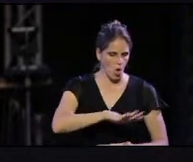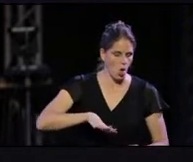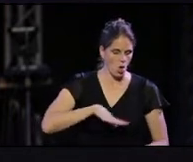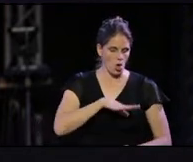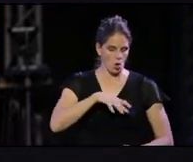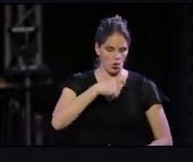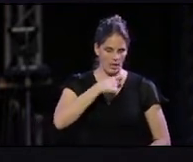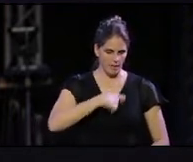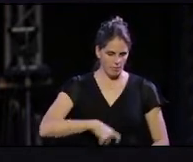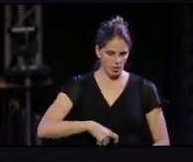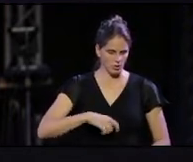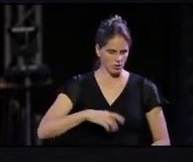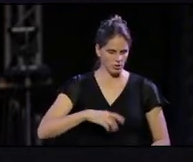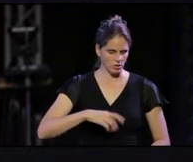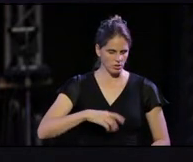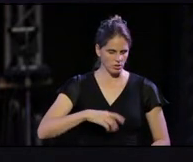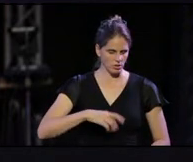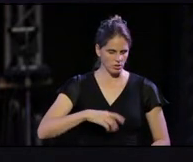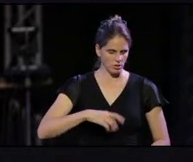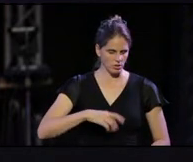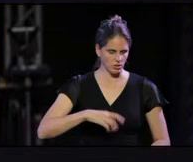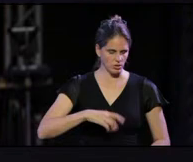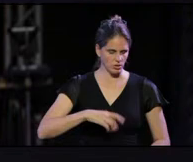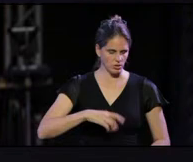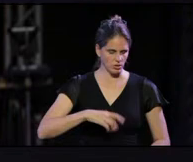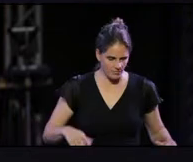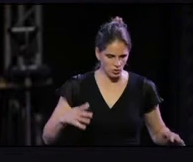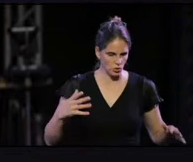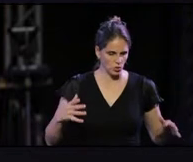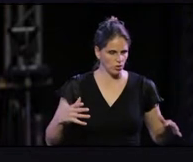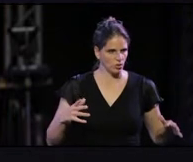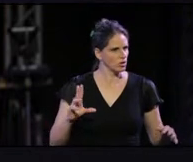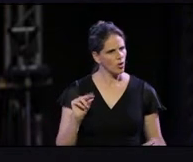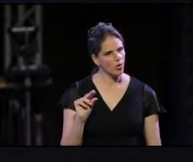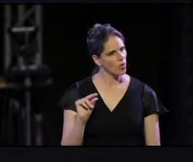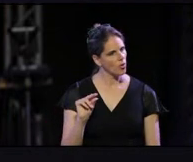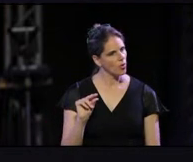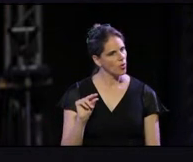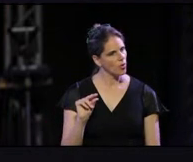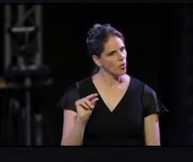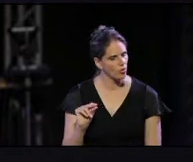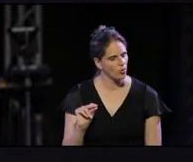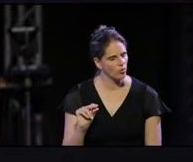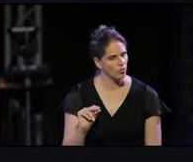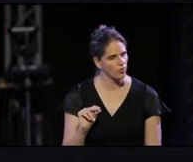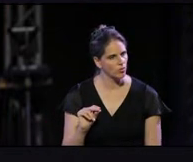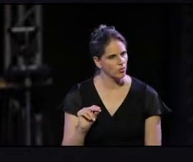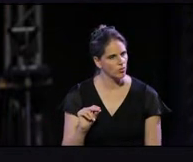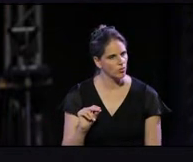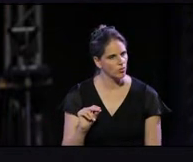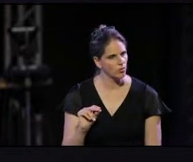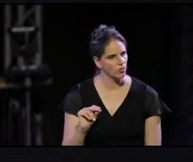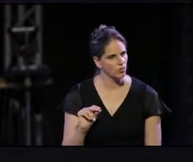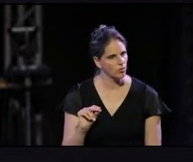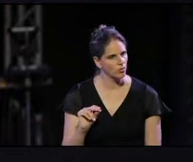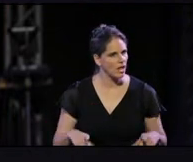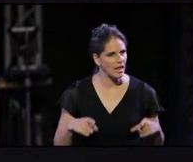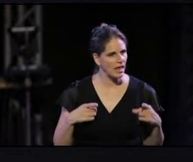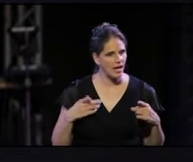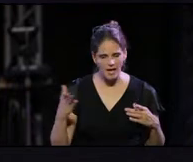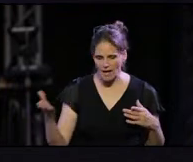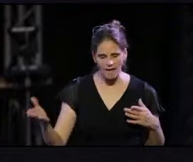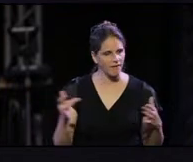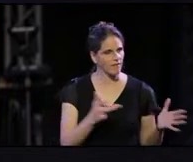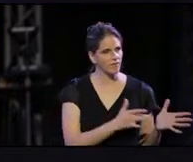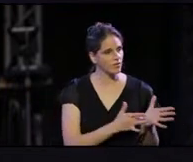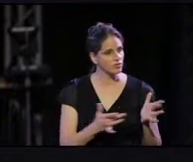I have to become a miracle worker. No, I don't. I just have to take this life of Jesus